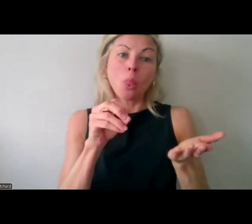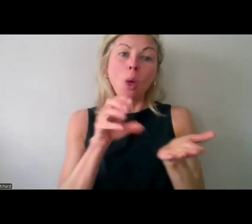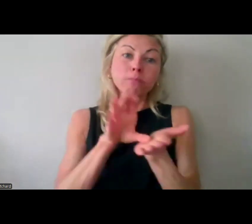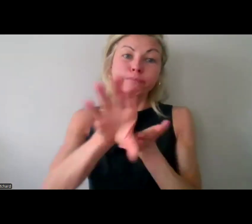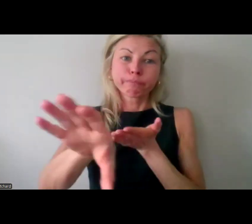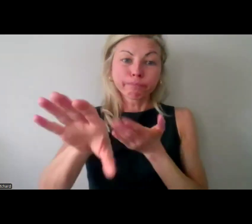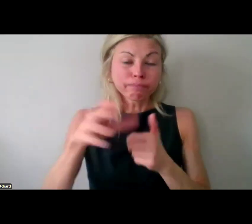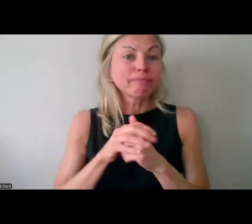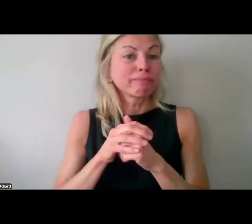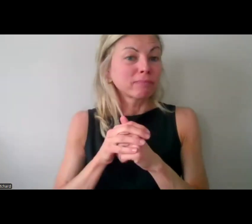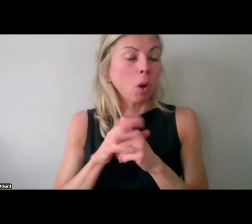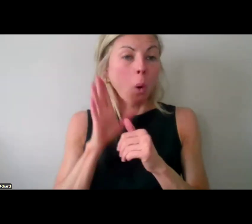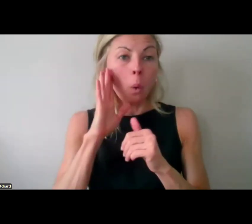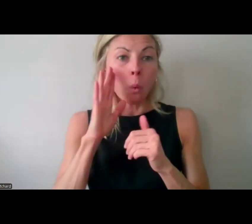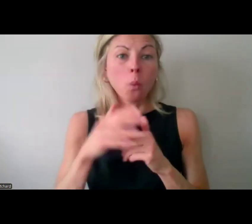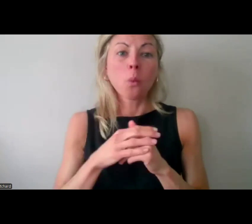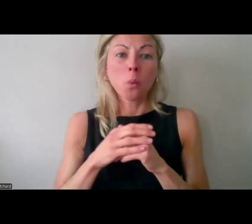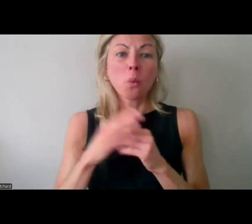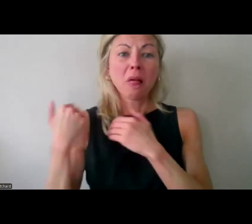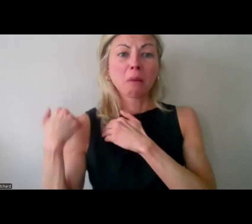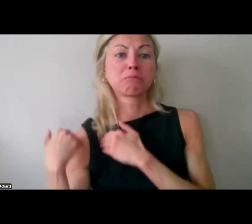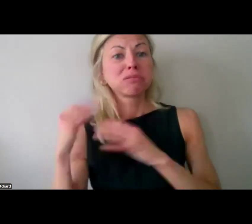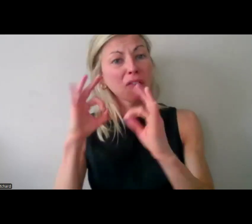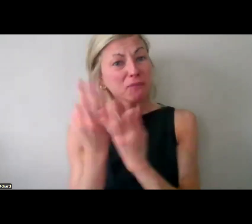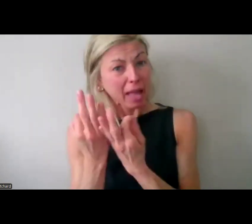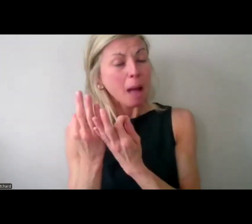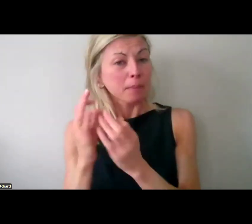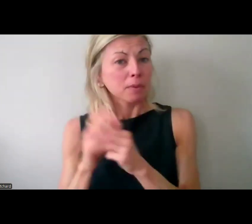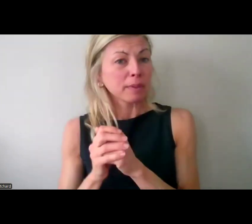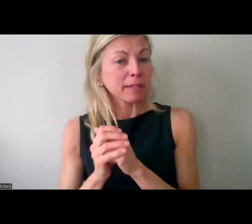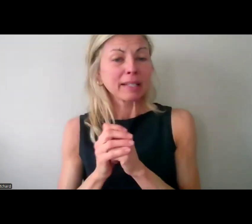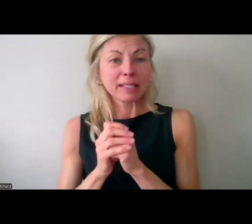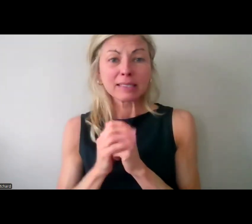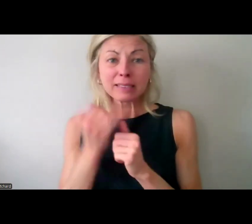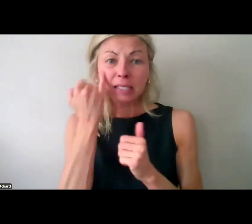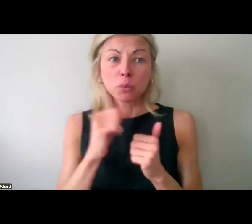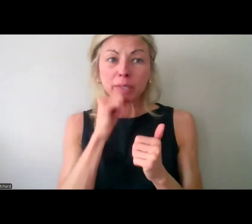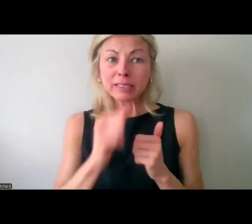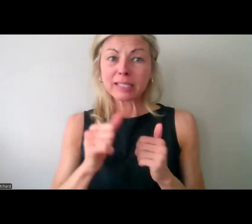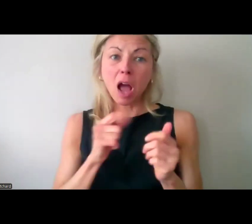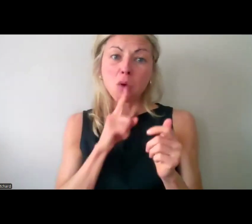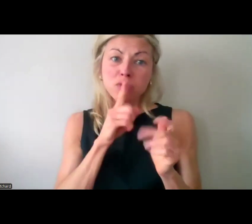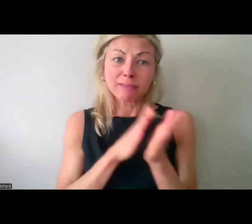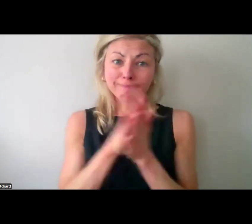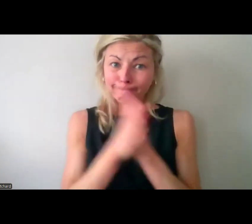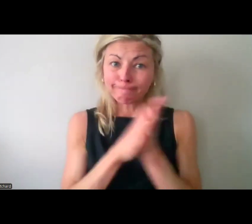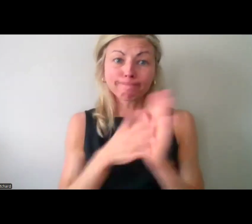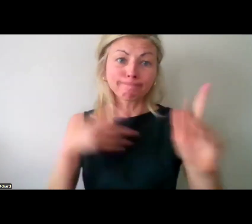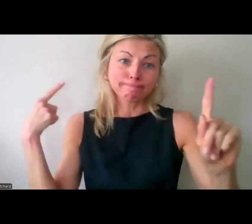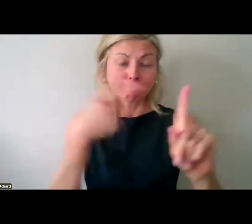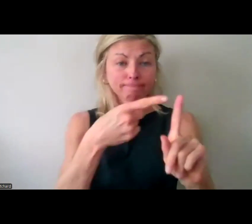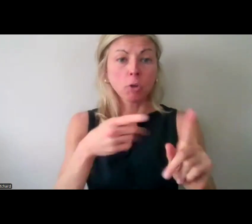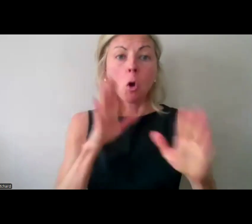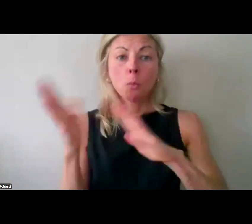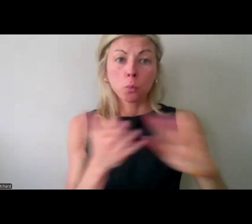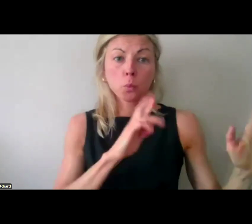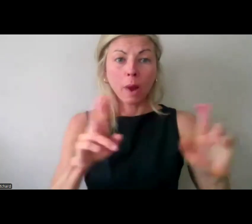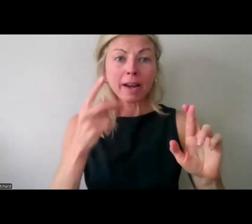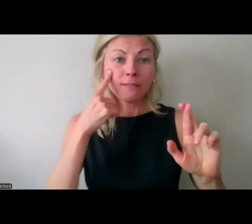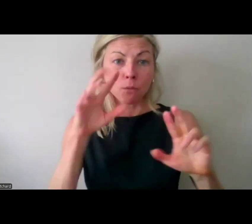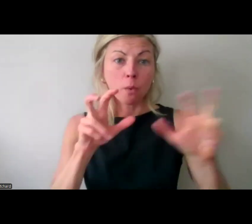be bared by our families, our communities, our economy, if we're not proactively preparing for them and investing in them